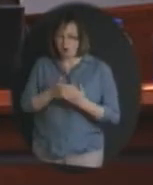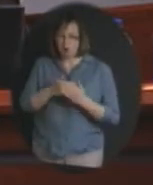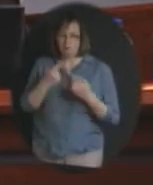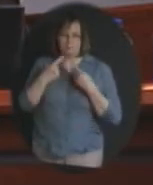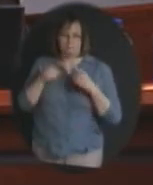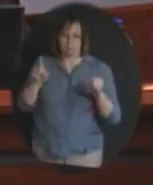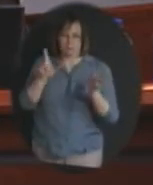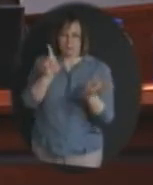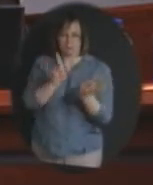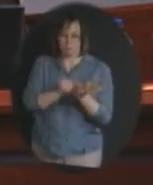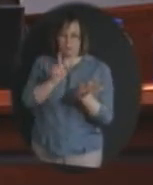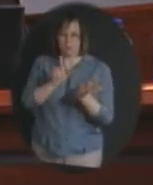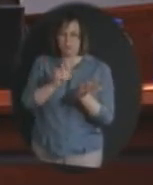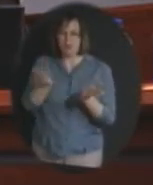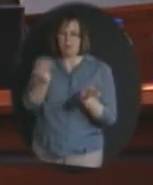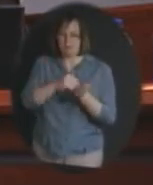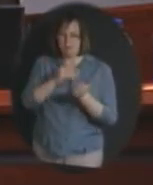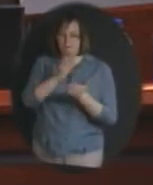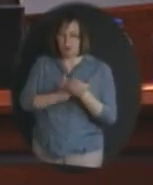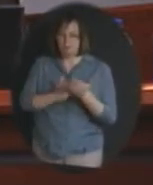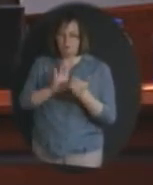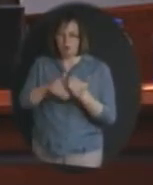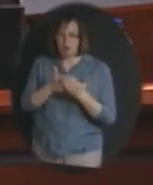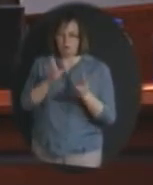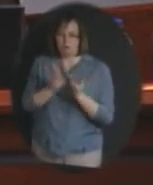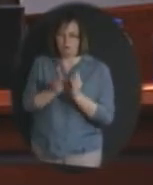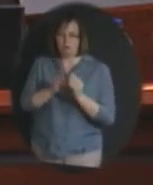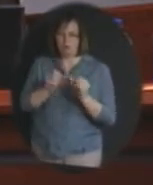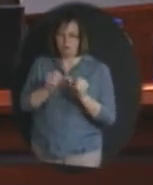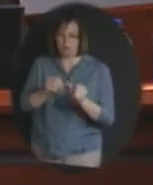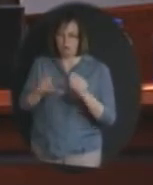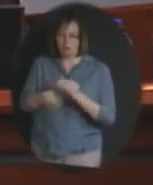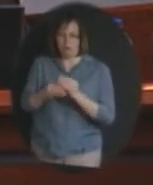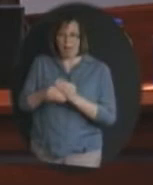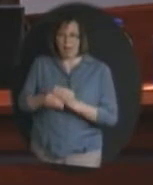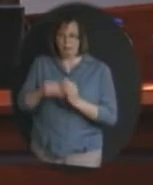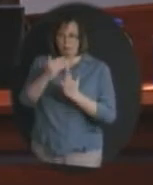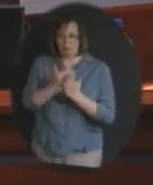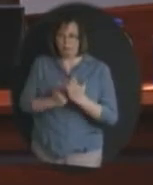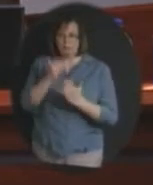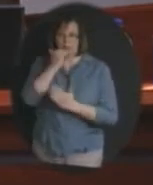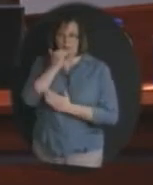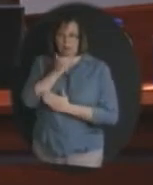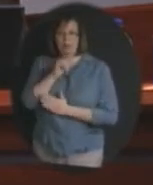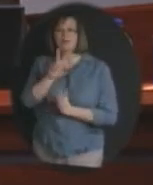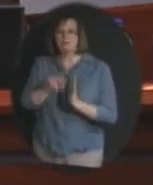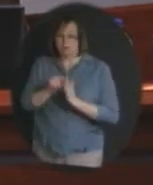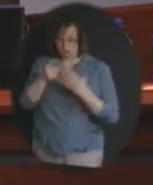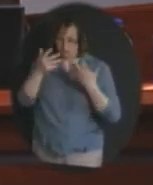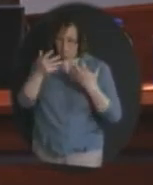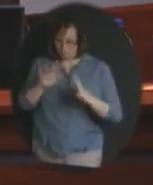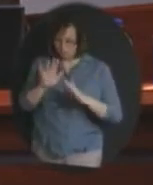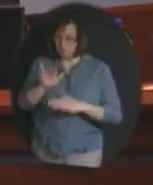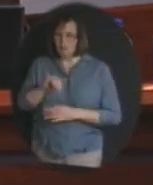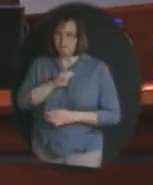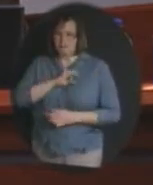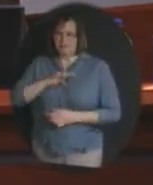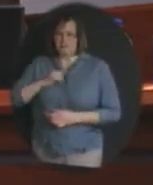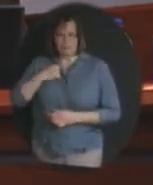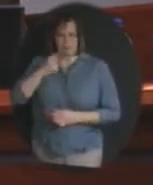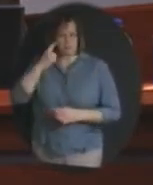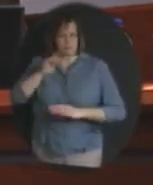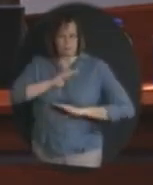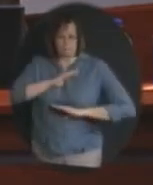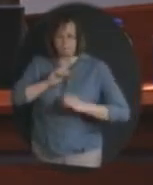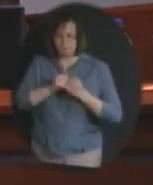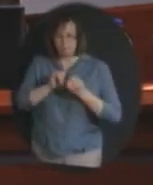publicized. And again, part of all of these meetings that we continue to add to the list daily. The video has been finished by staff, and I think you'll be pleased with